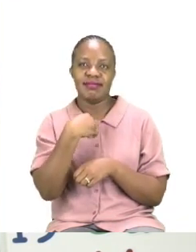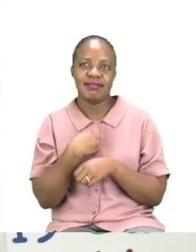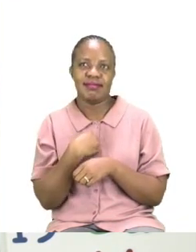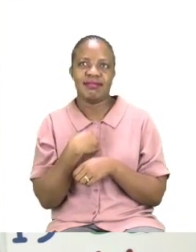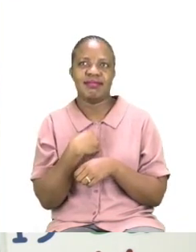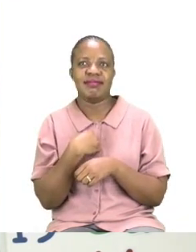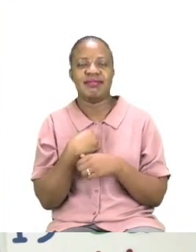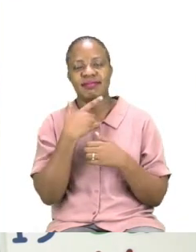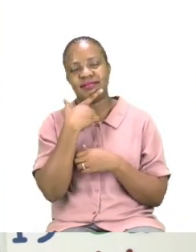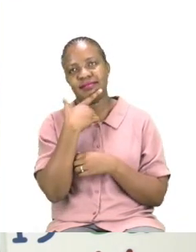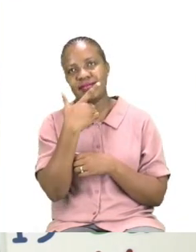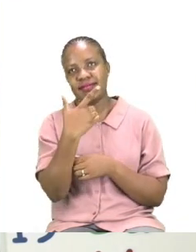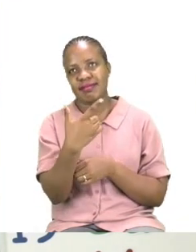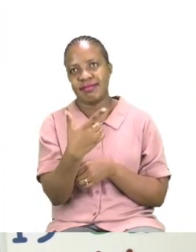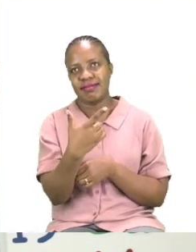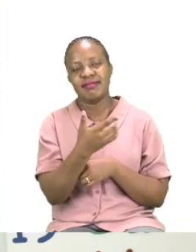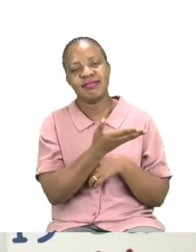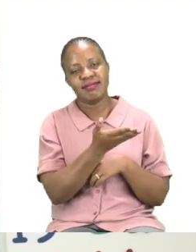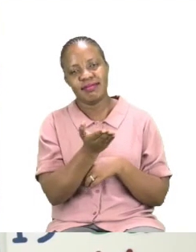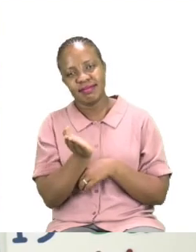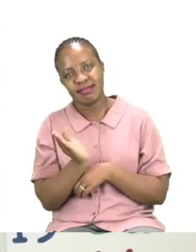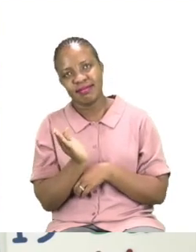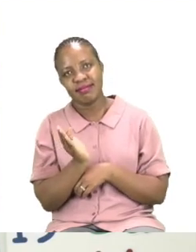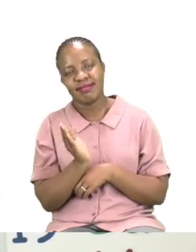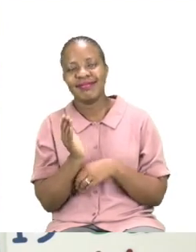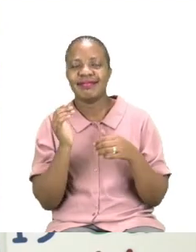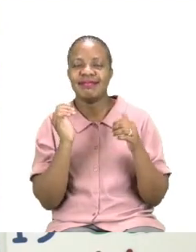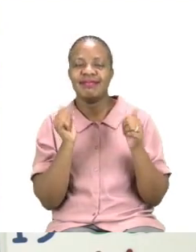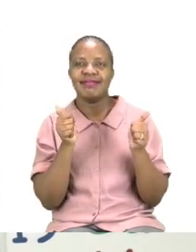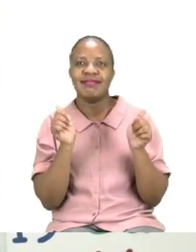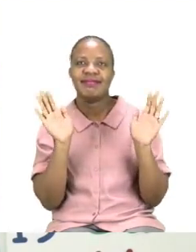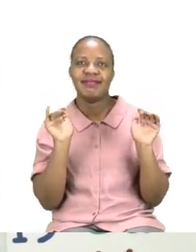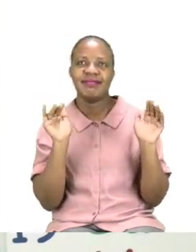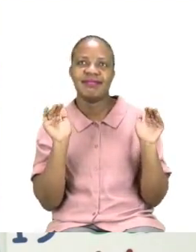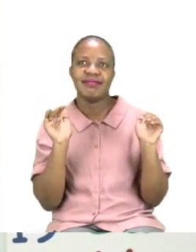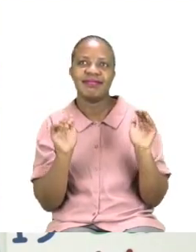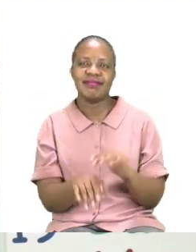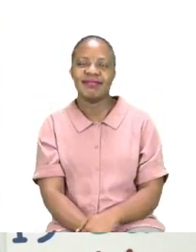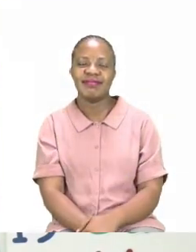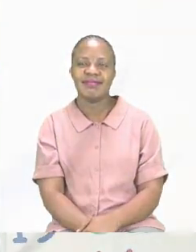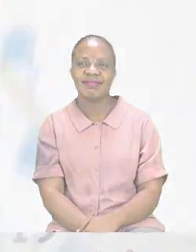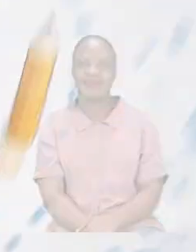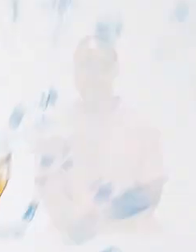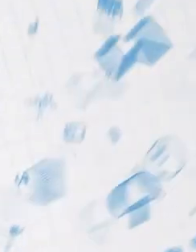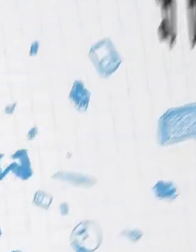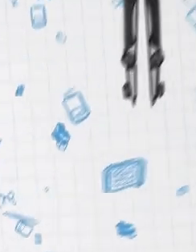to say thank you so much, everyone, and goodbye.